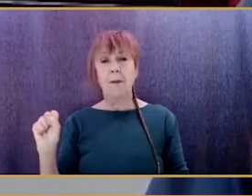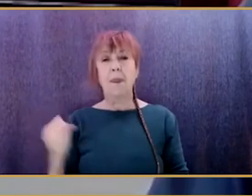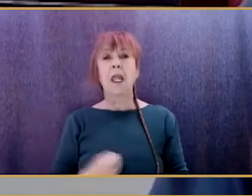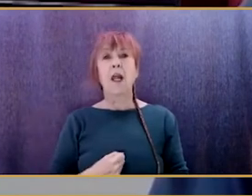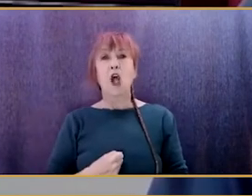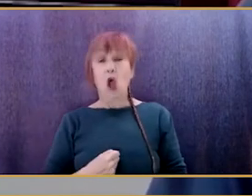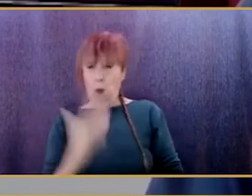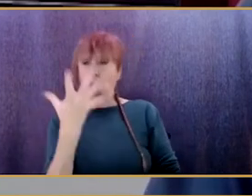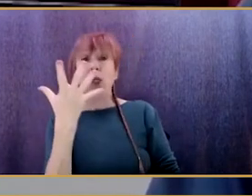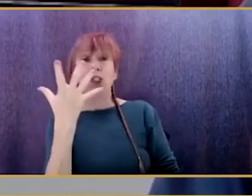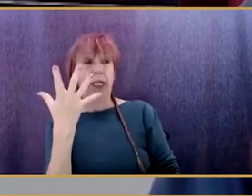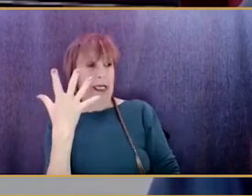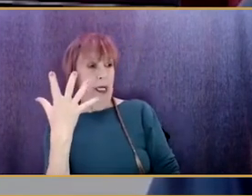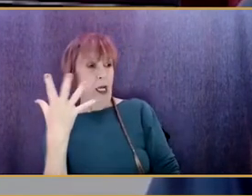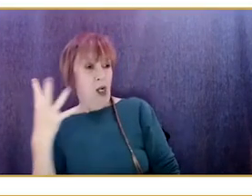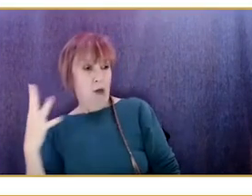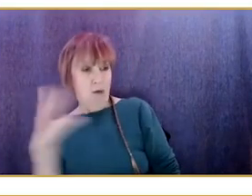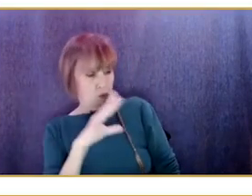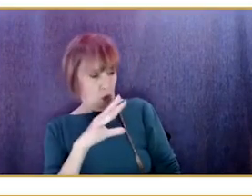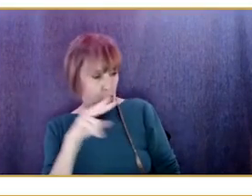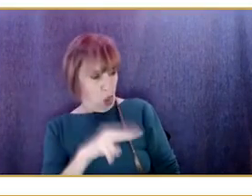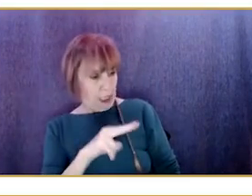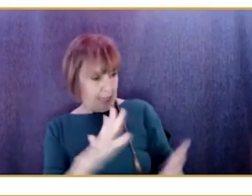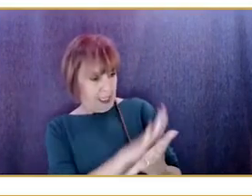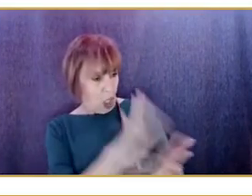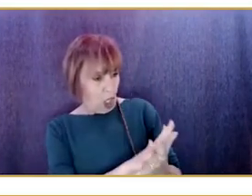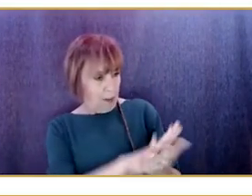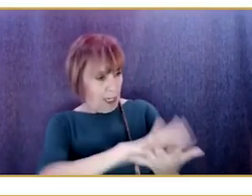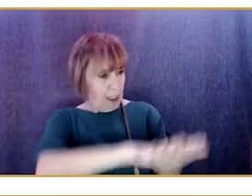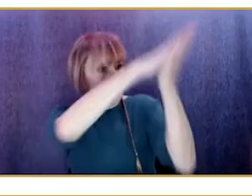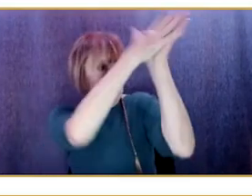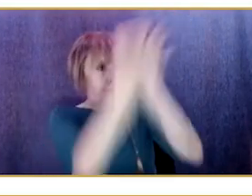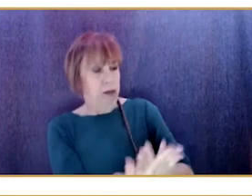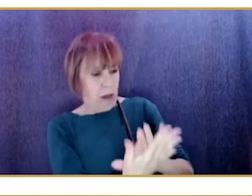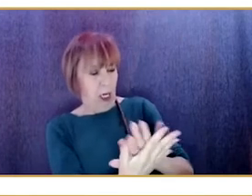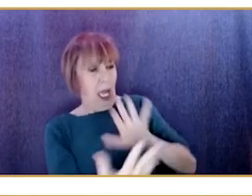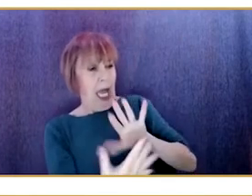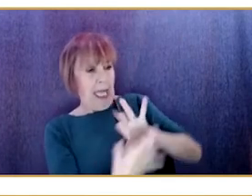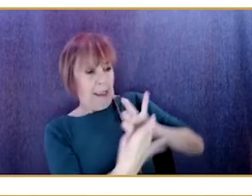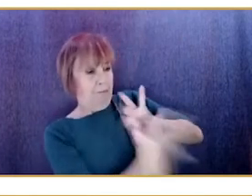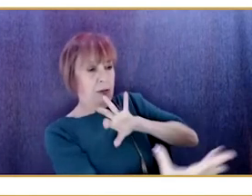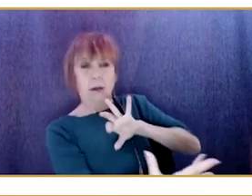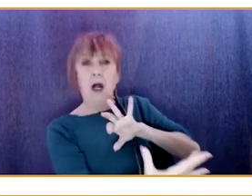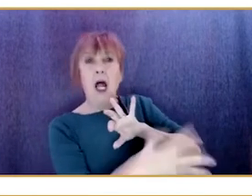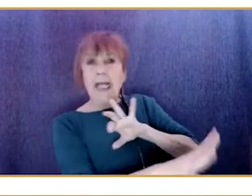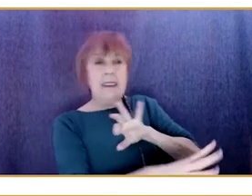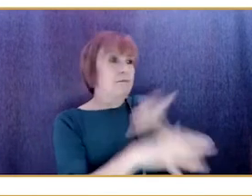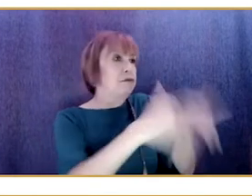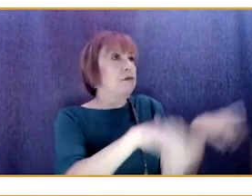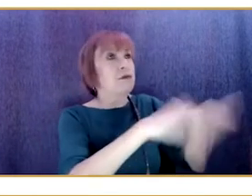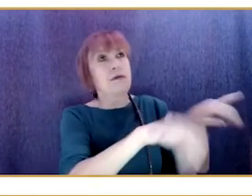Poetry reframes the document It removes it from its mundane,